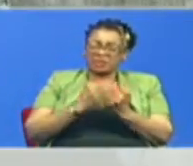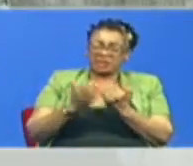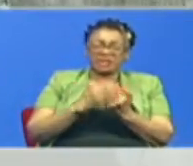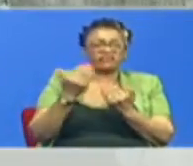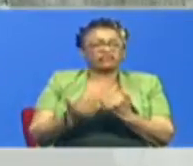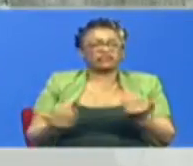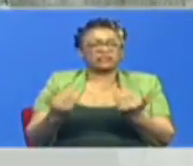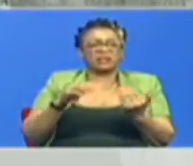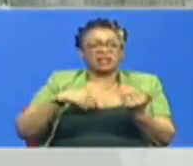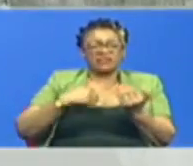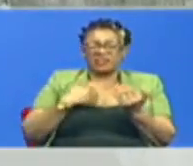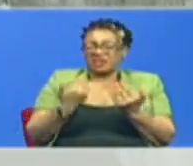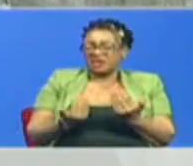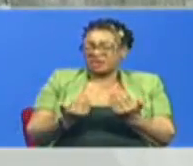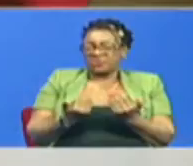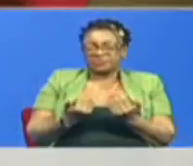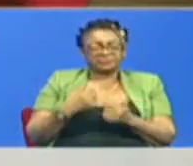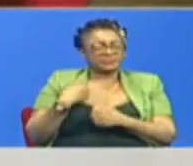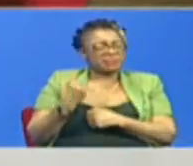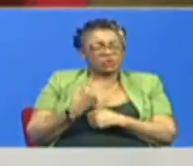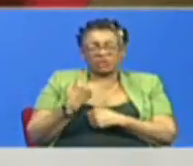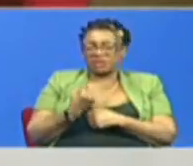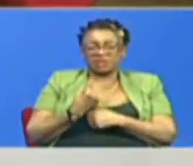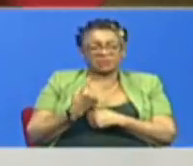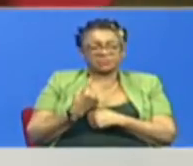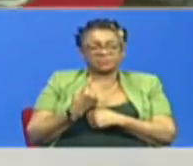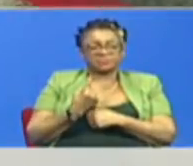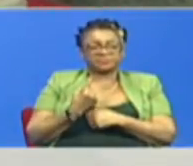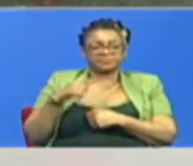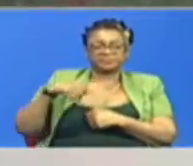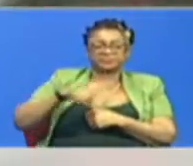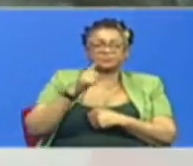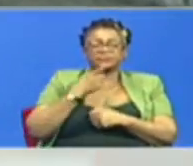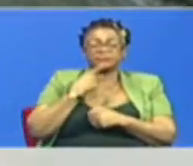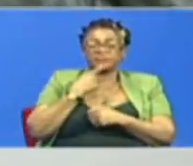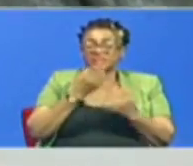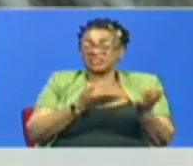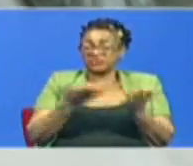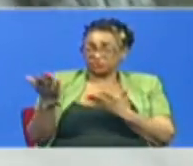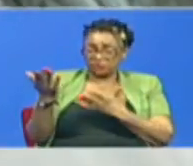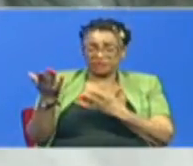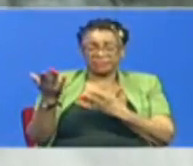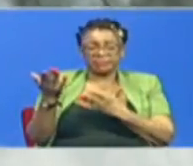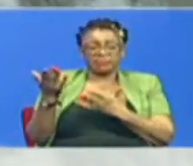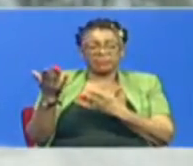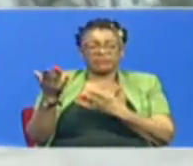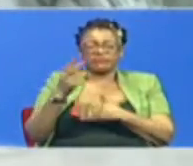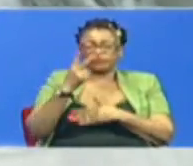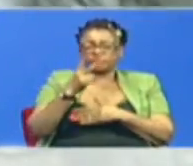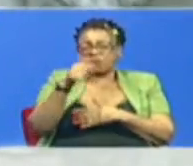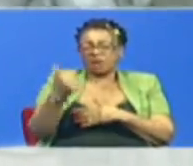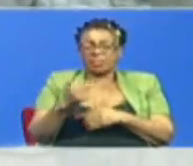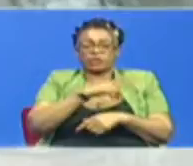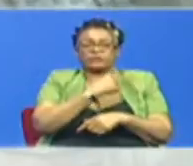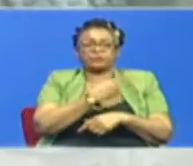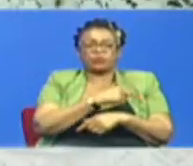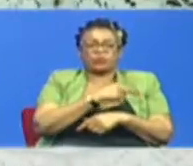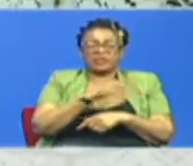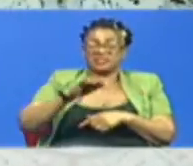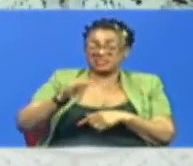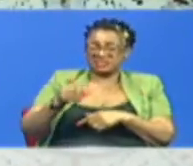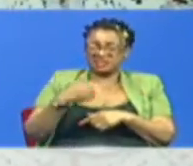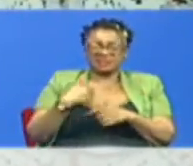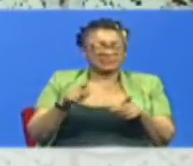niko so lonely. Muli says he had taken Elizabeth to two other hospitals in the city and experienced a